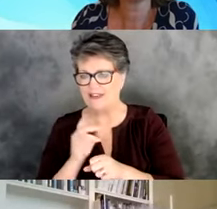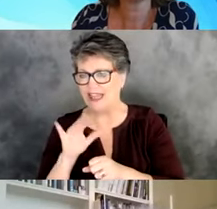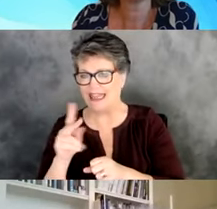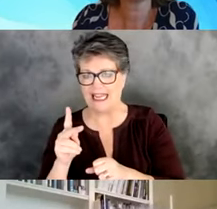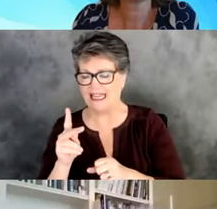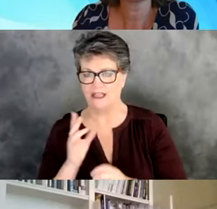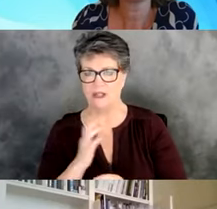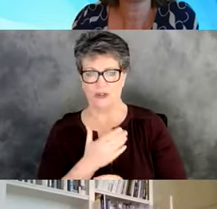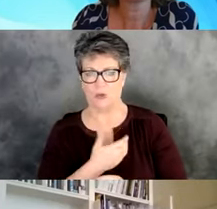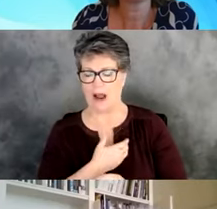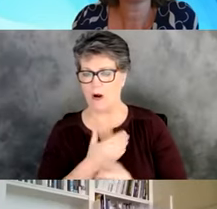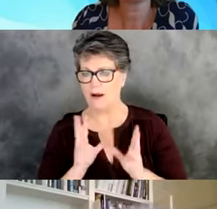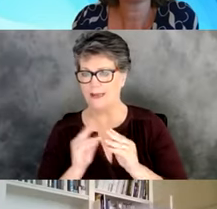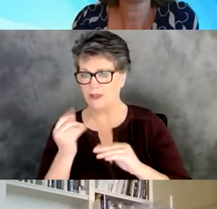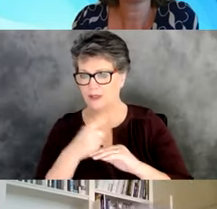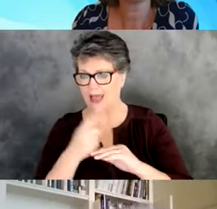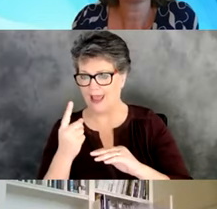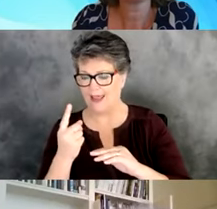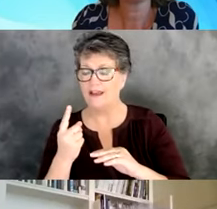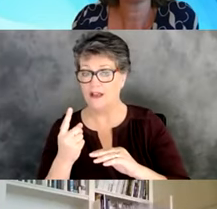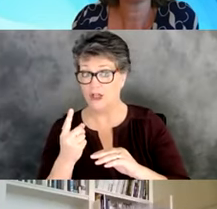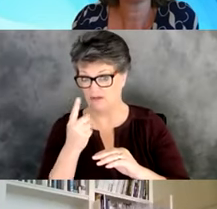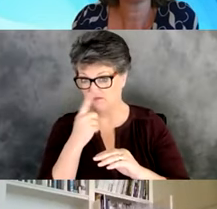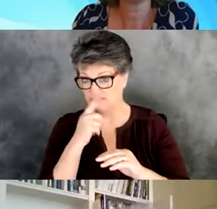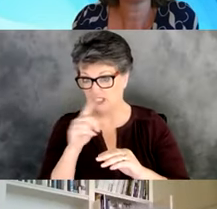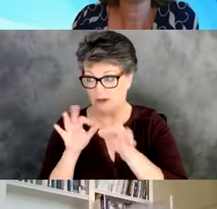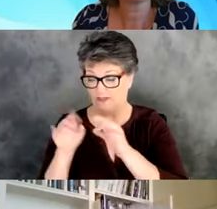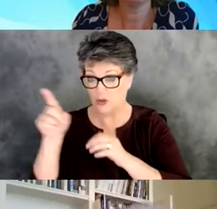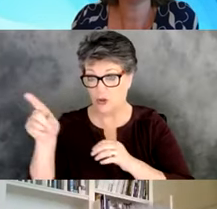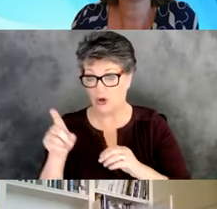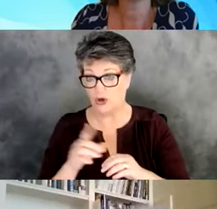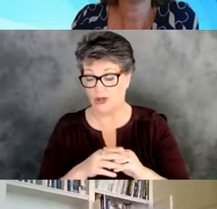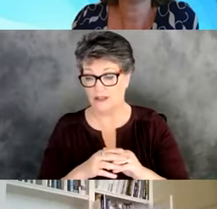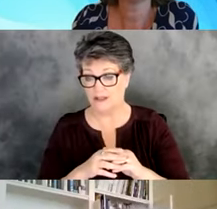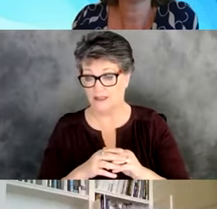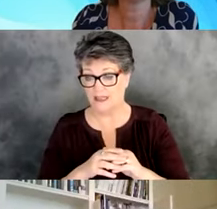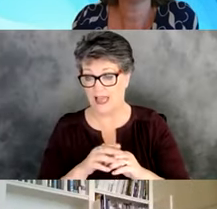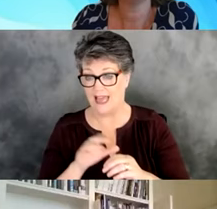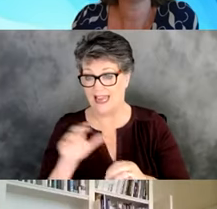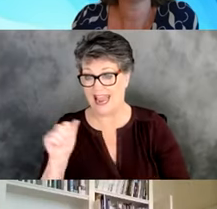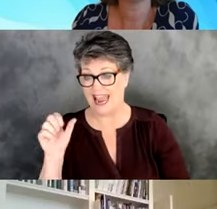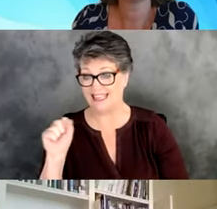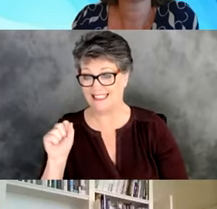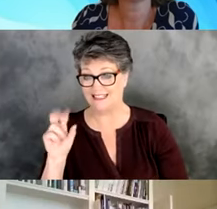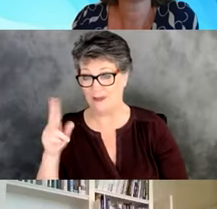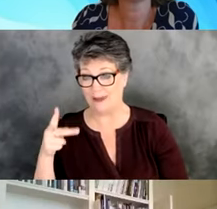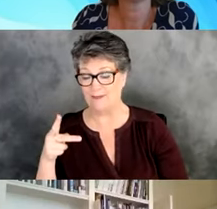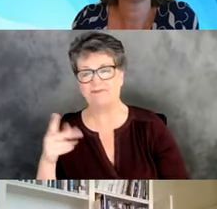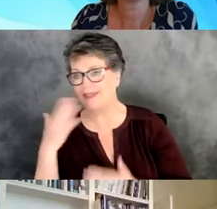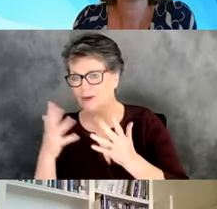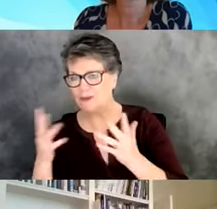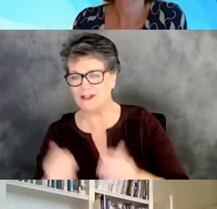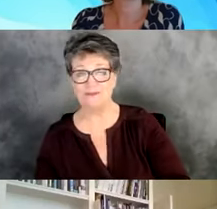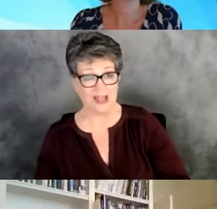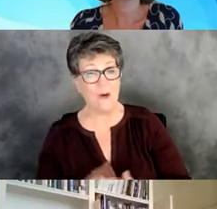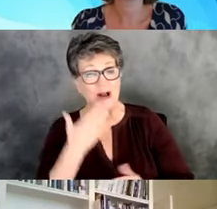our meeting today. So could someone please send that to her ASAP? Thank you so much. Well,